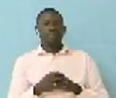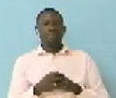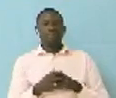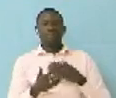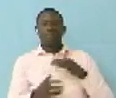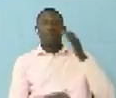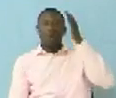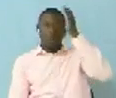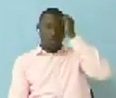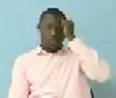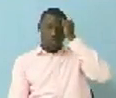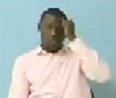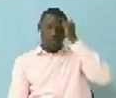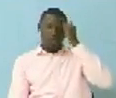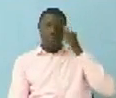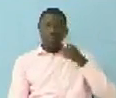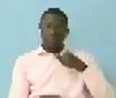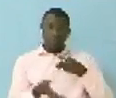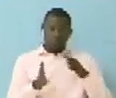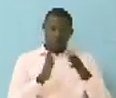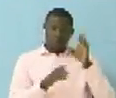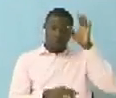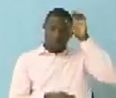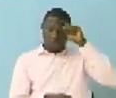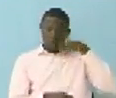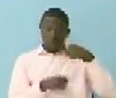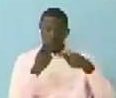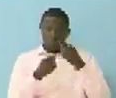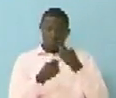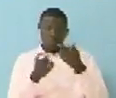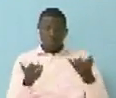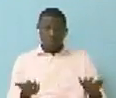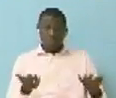I hope the process is understood.